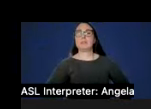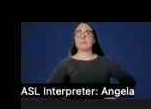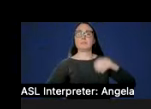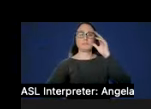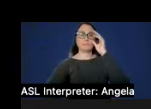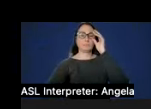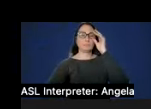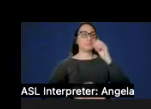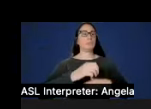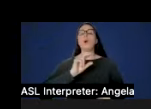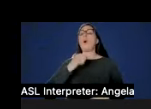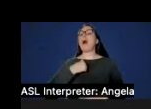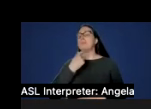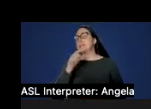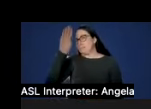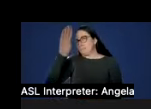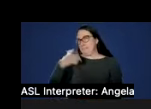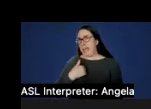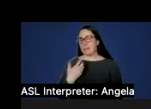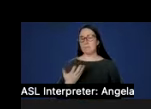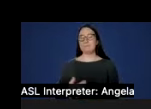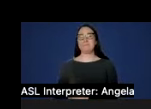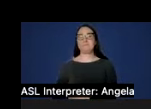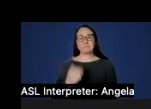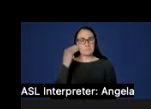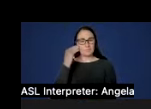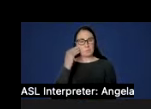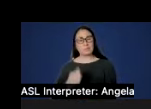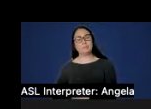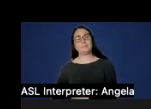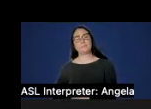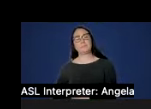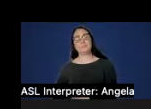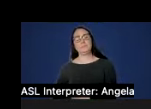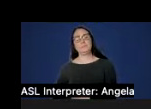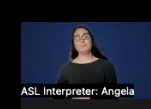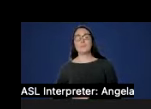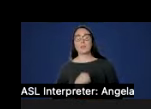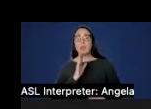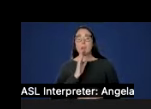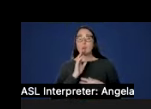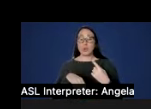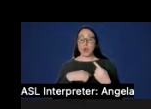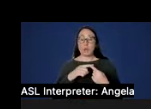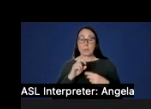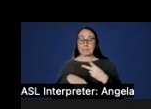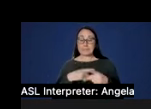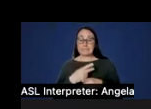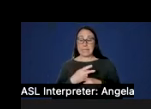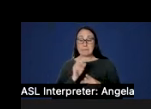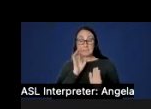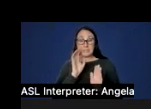Oh, no, I was just saying, yes, I am. Okay. So to talk about the types of images that might be taken,